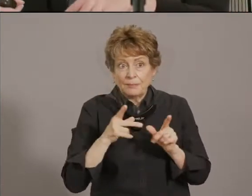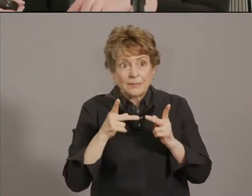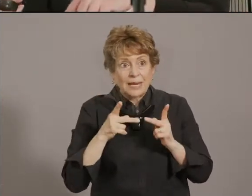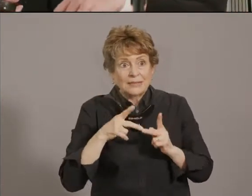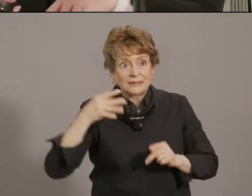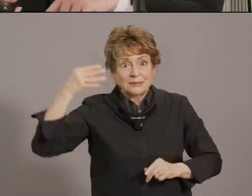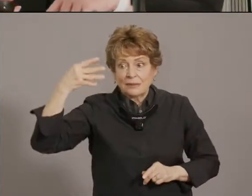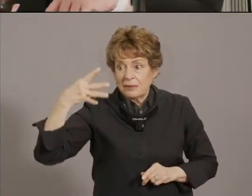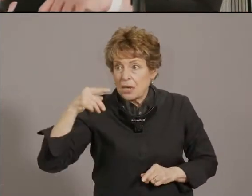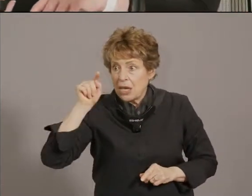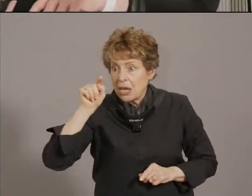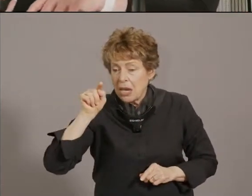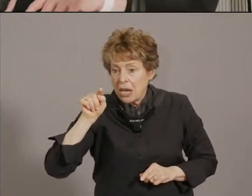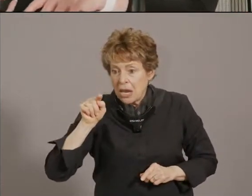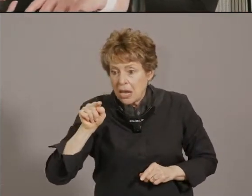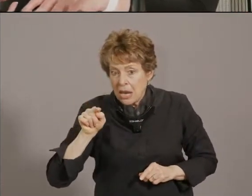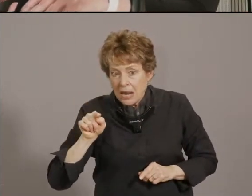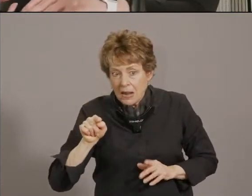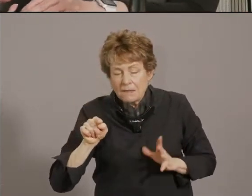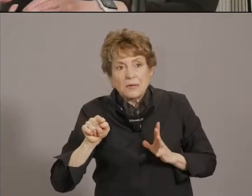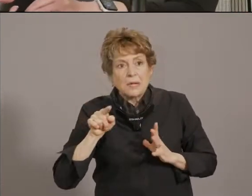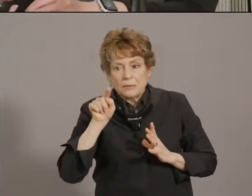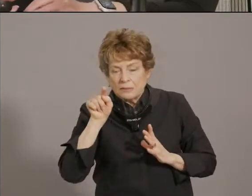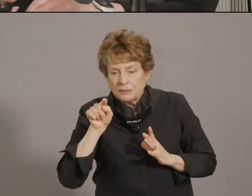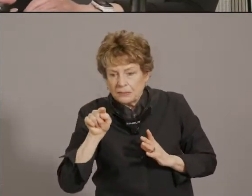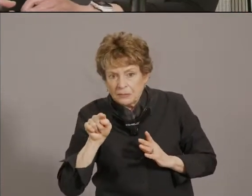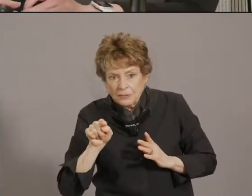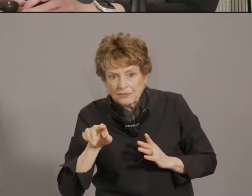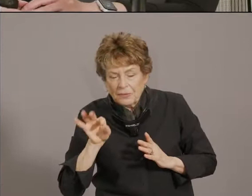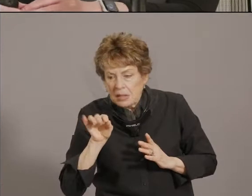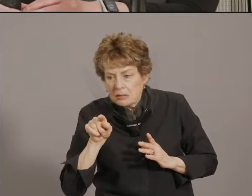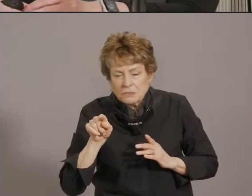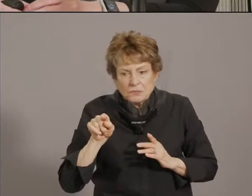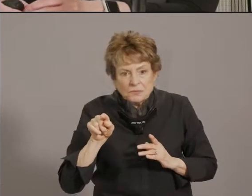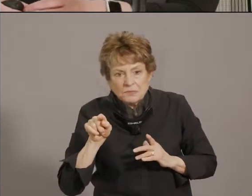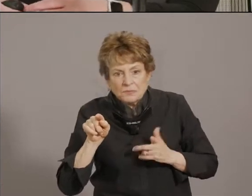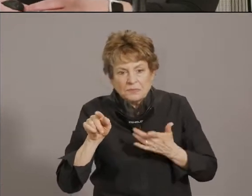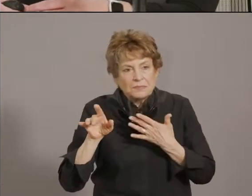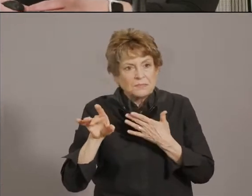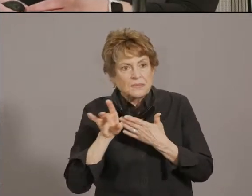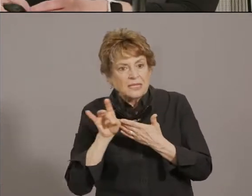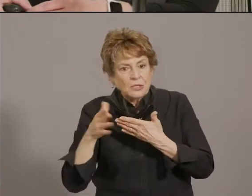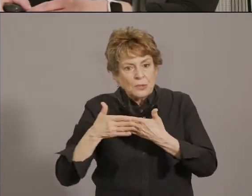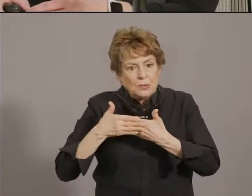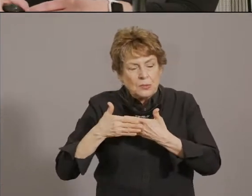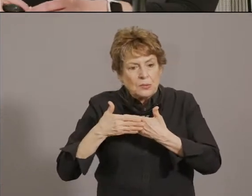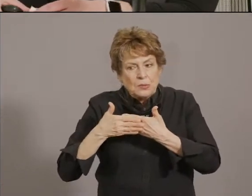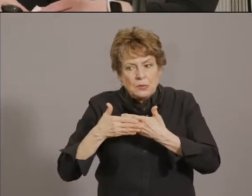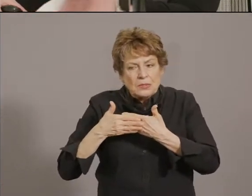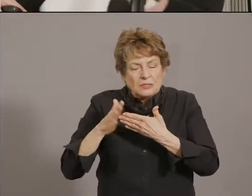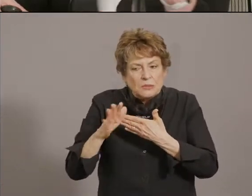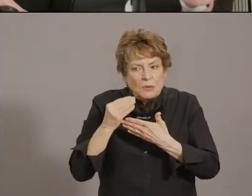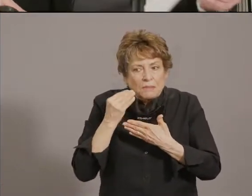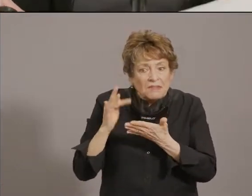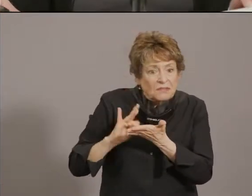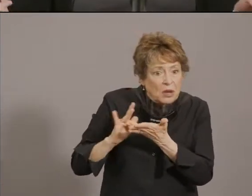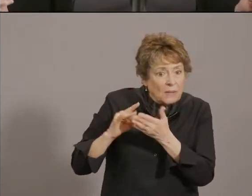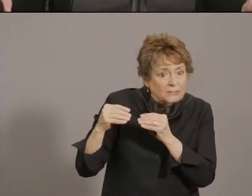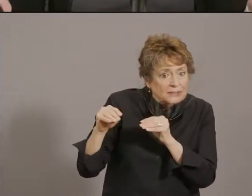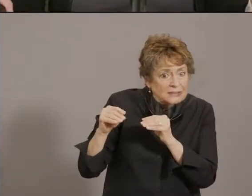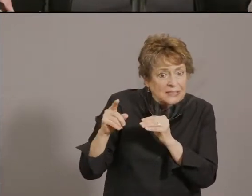example, we've selected a pharmacy in the Levine area. You can see how the pop-up window comes up with the information it